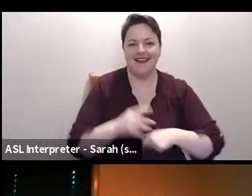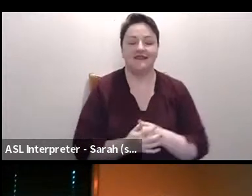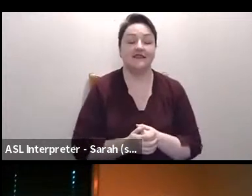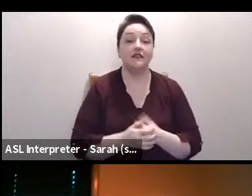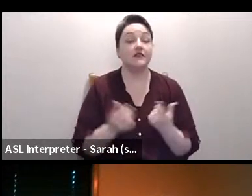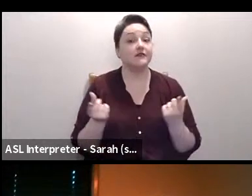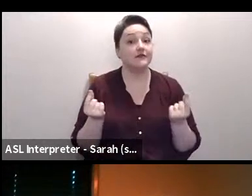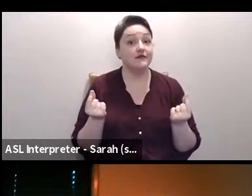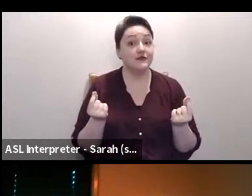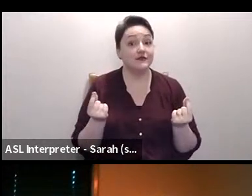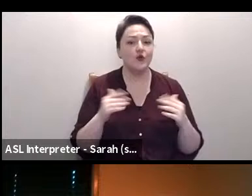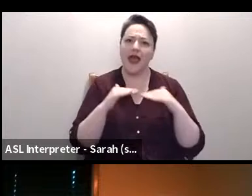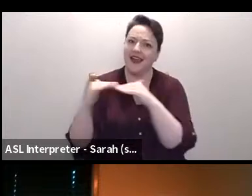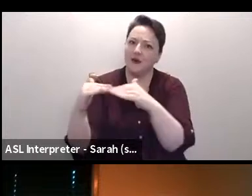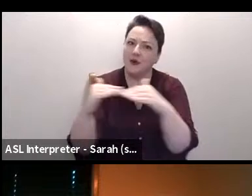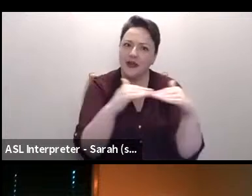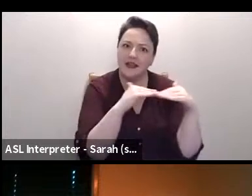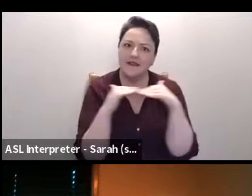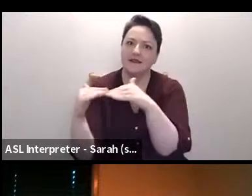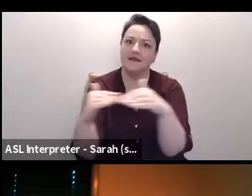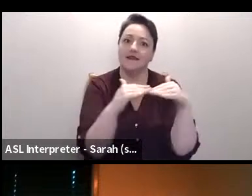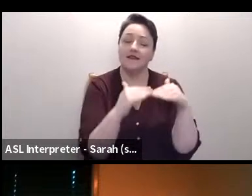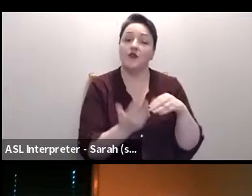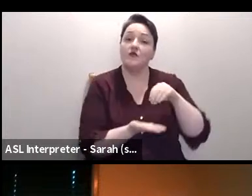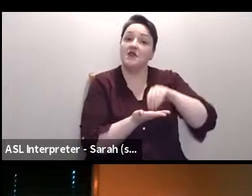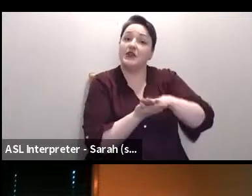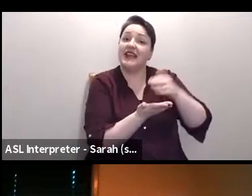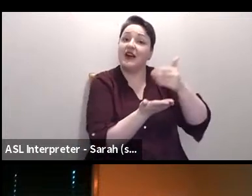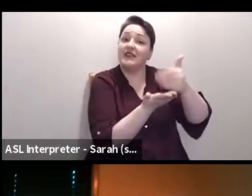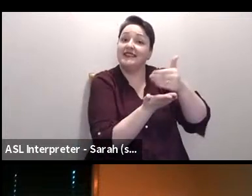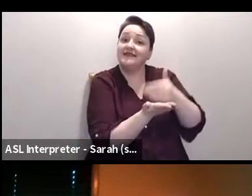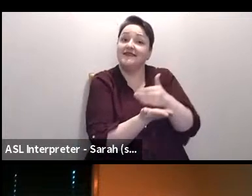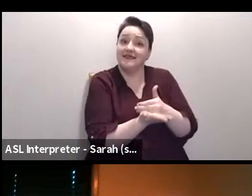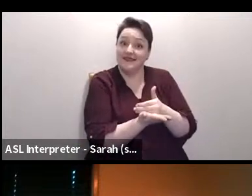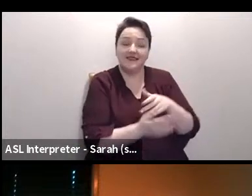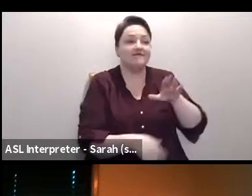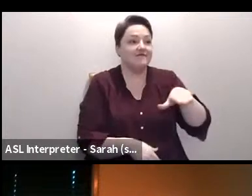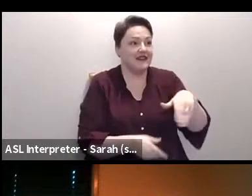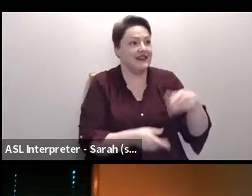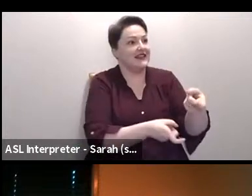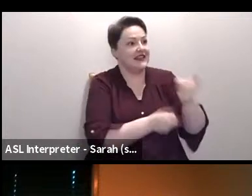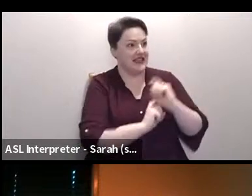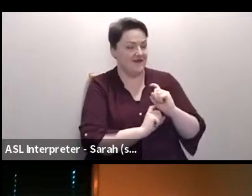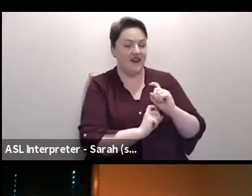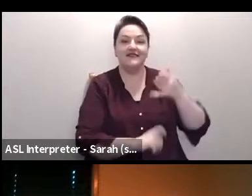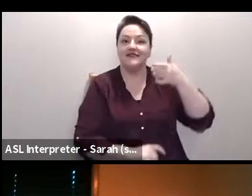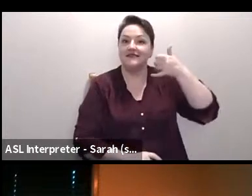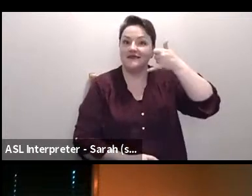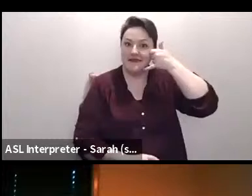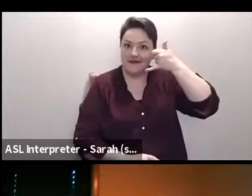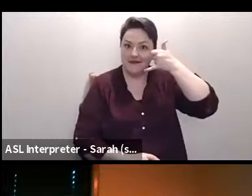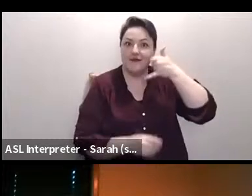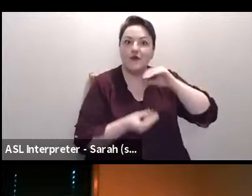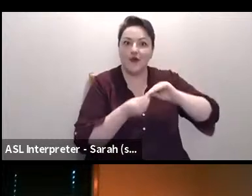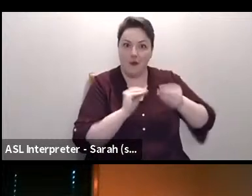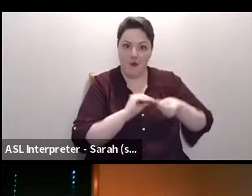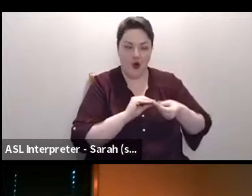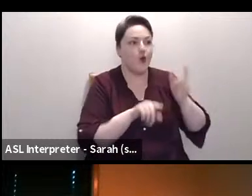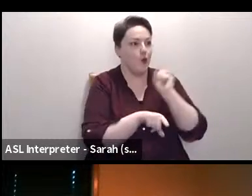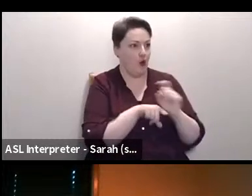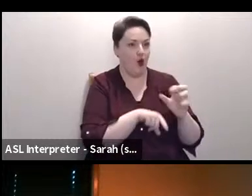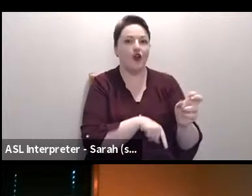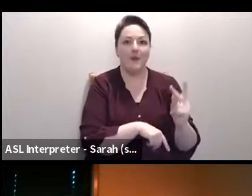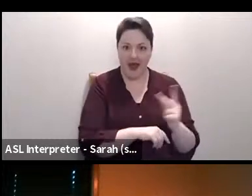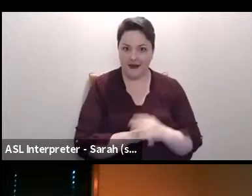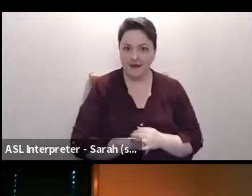just to be equitable to everyone, is that we kept a list. And we said, hey, give us your cell phone number and we'll call you back. And,